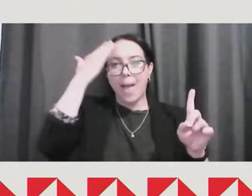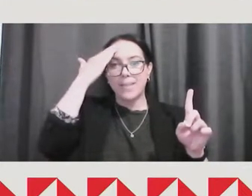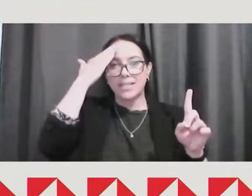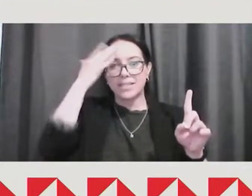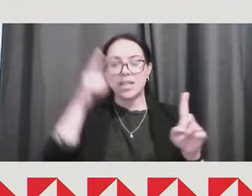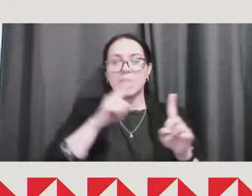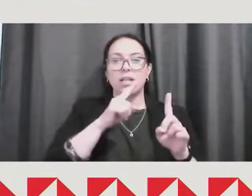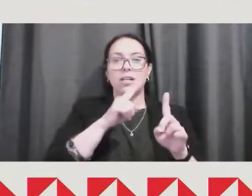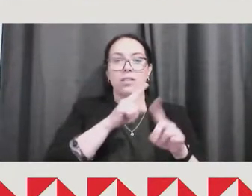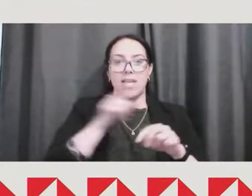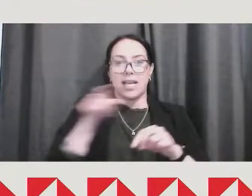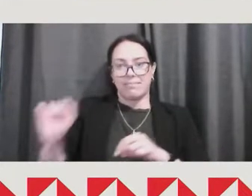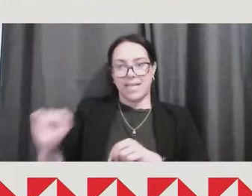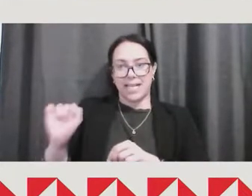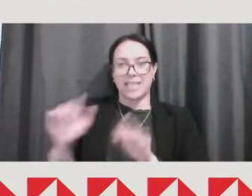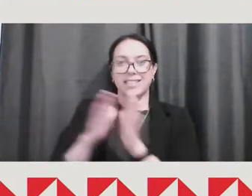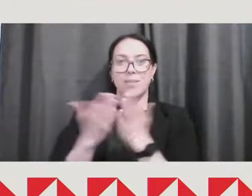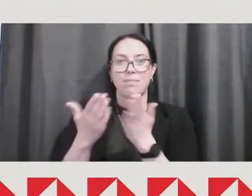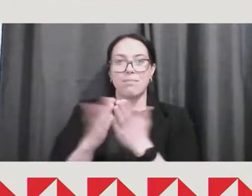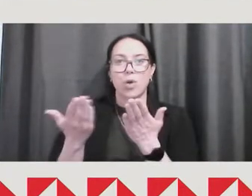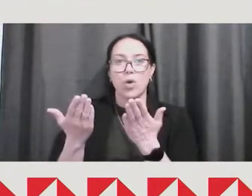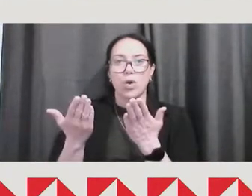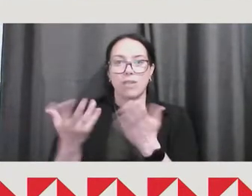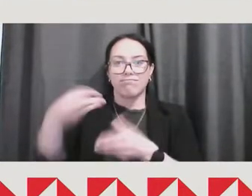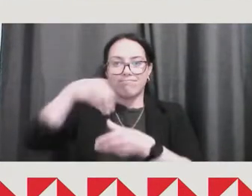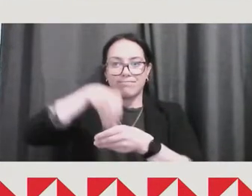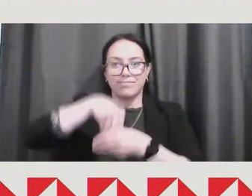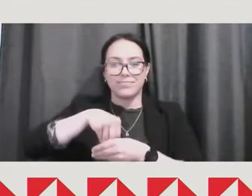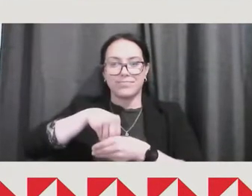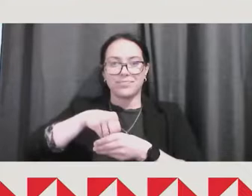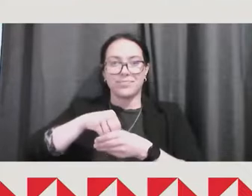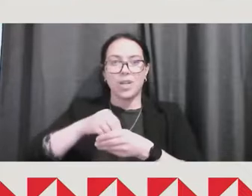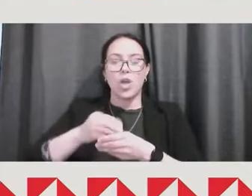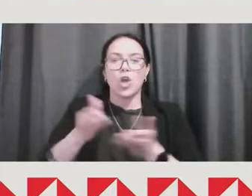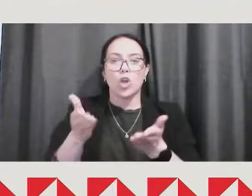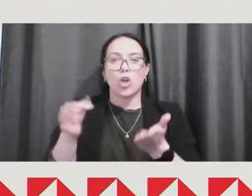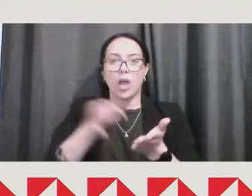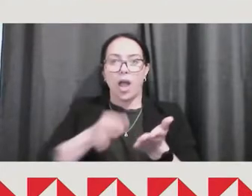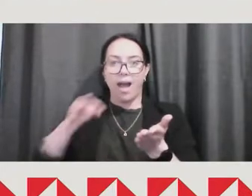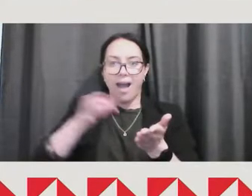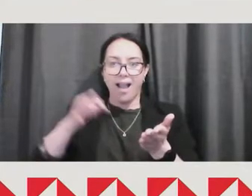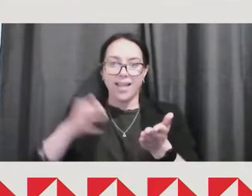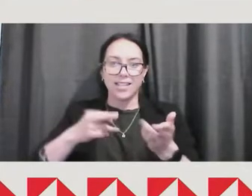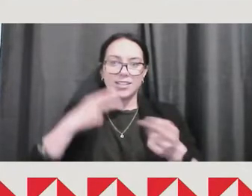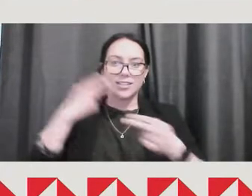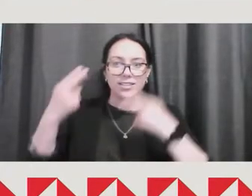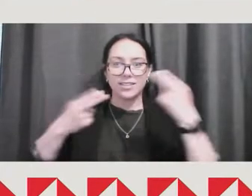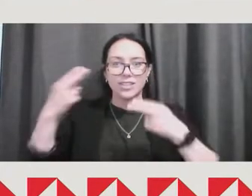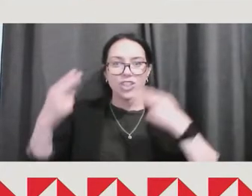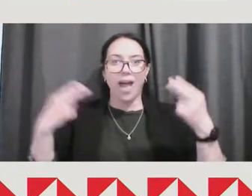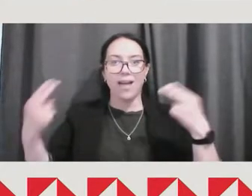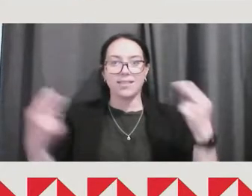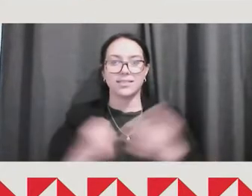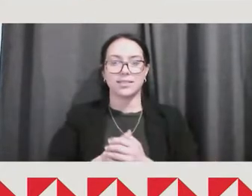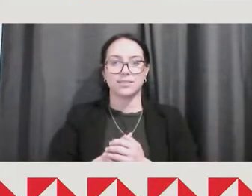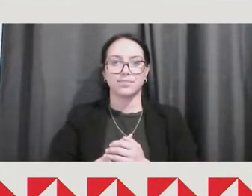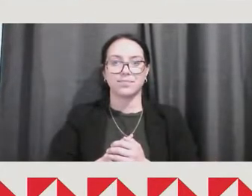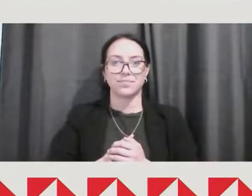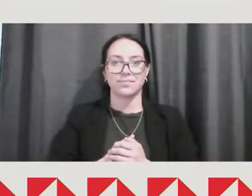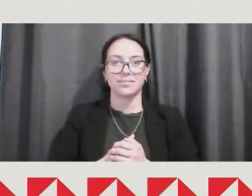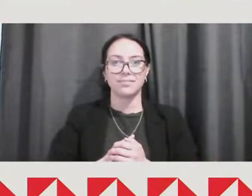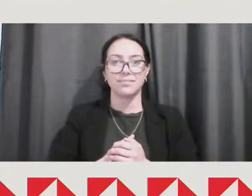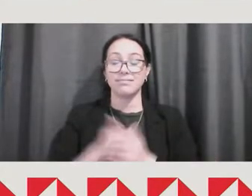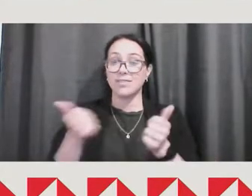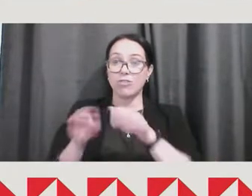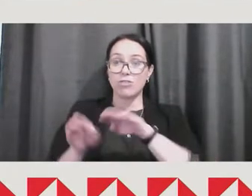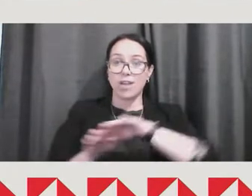capturing further Pierre Maori traditional Cook Islands chance all right um one of the last ones we have